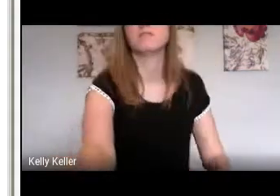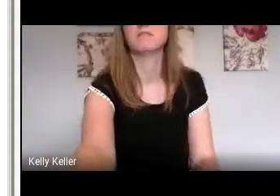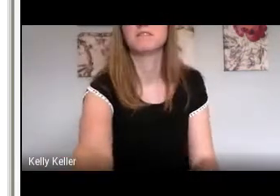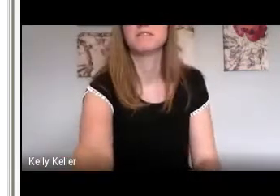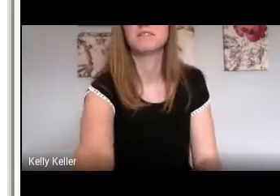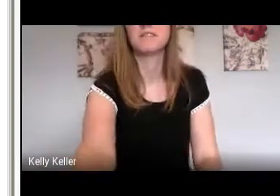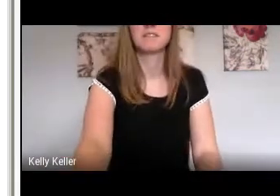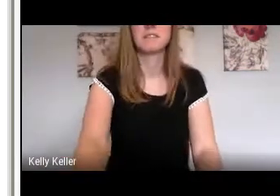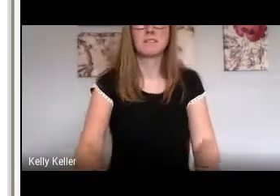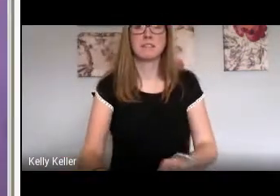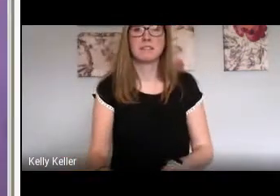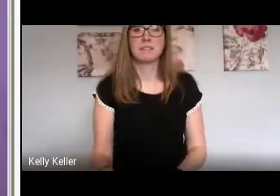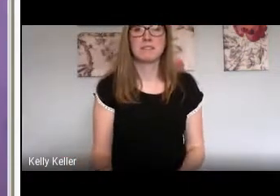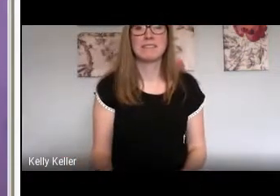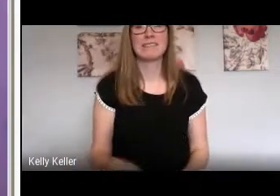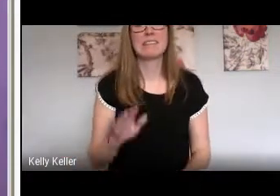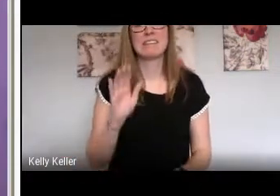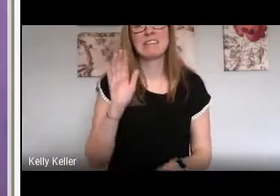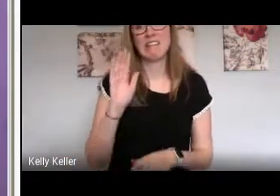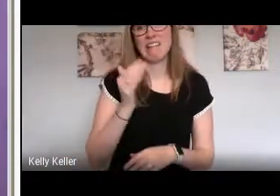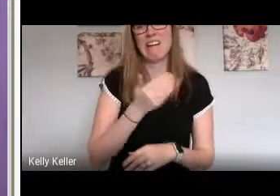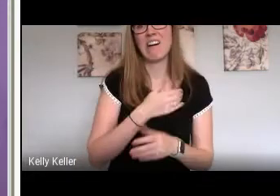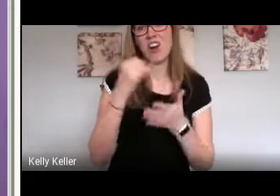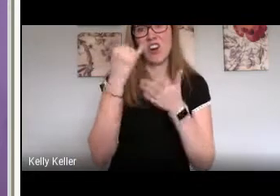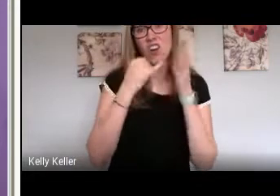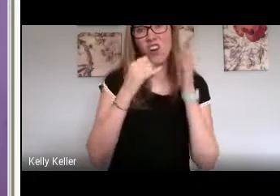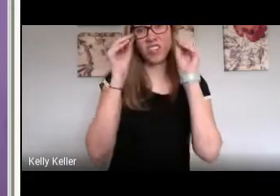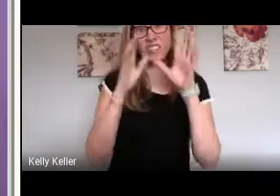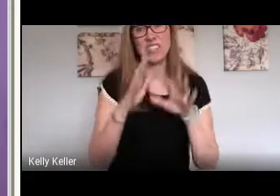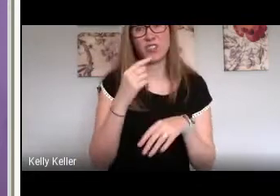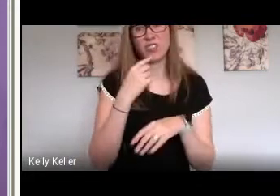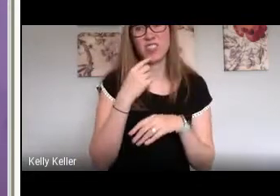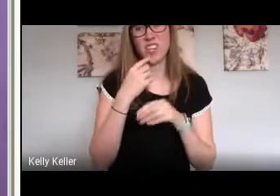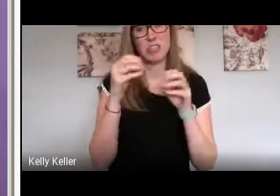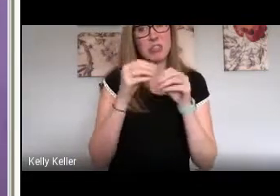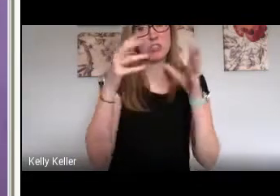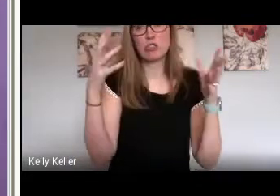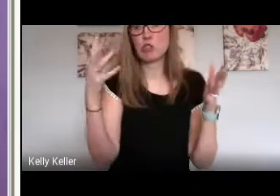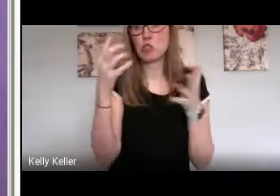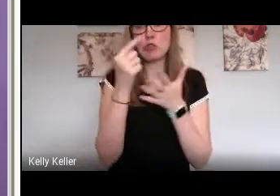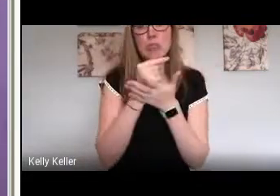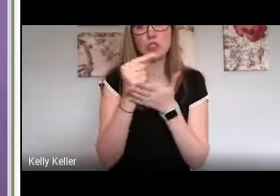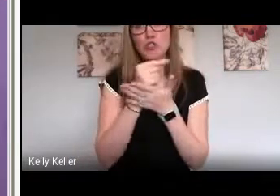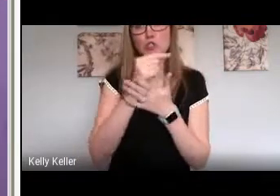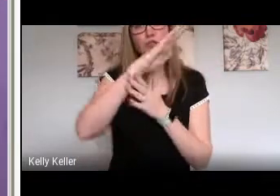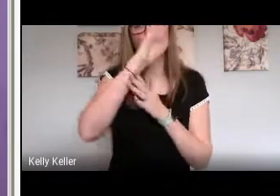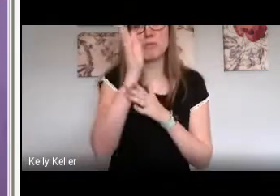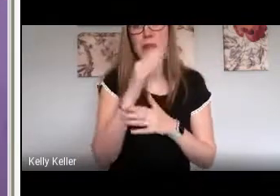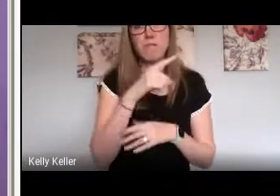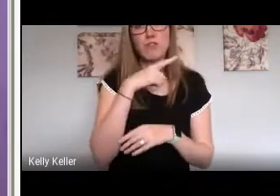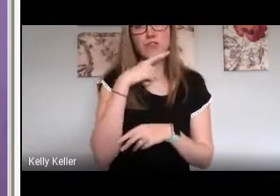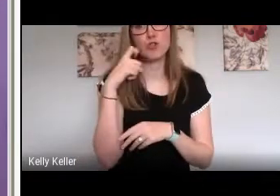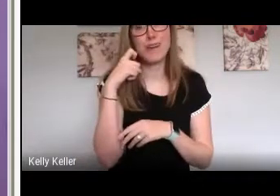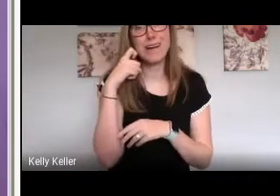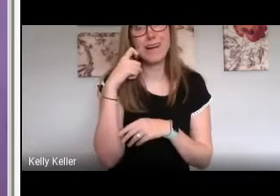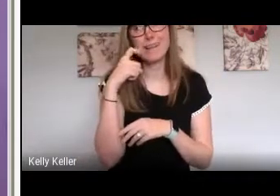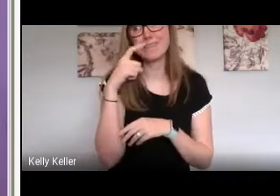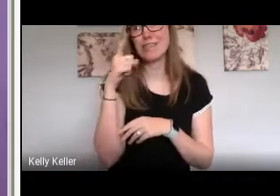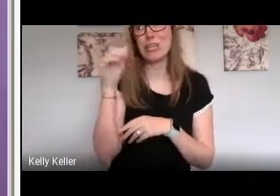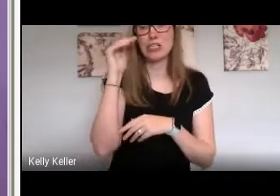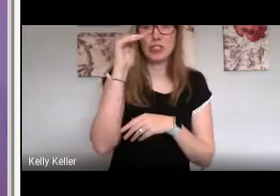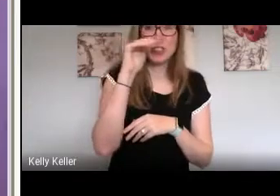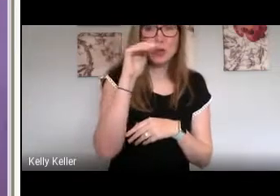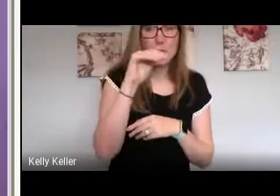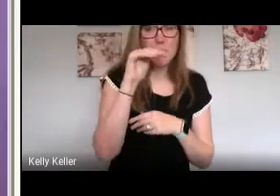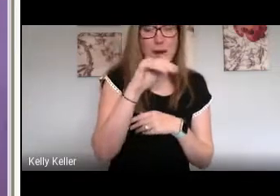our our teacher says too much glue never dries